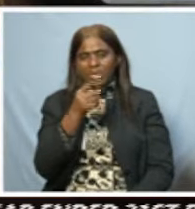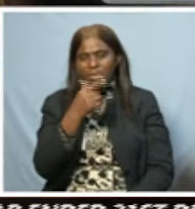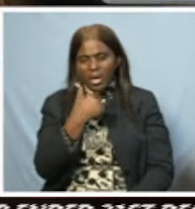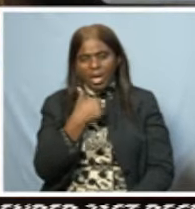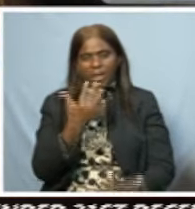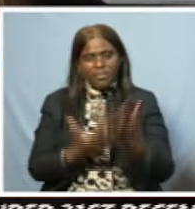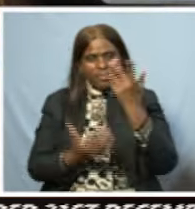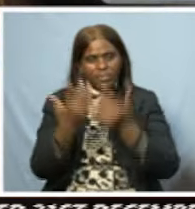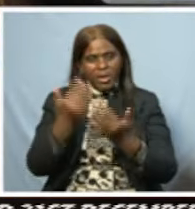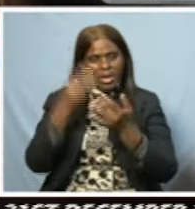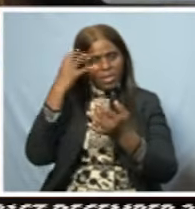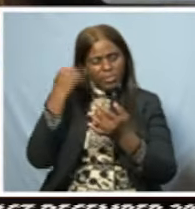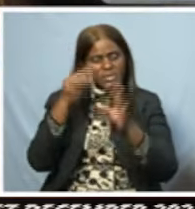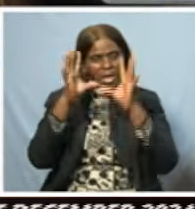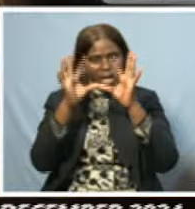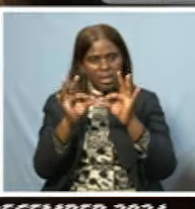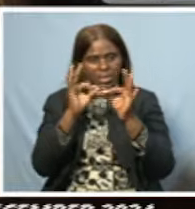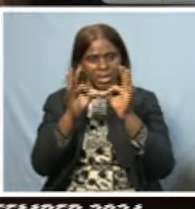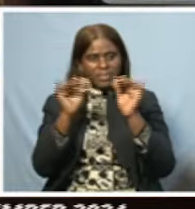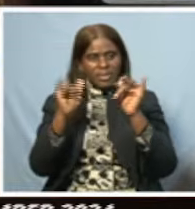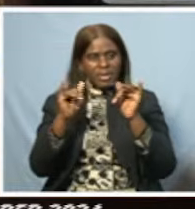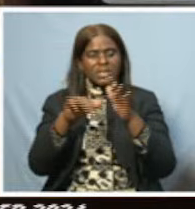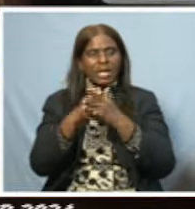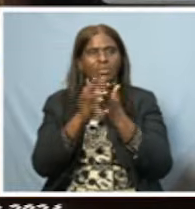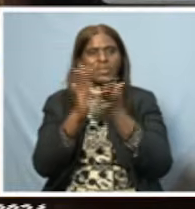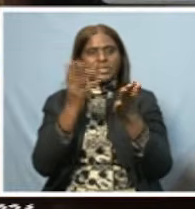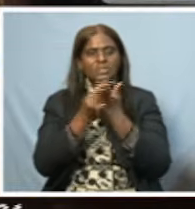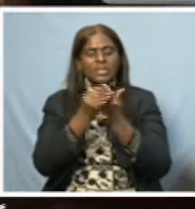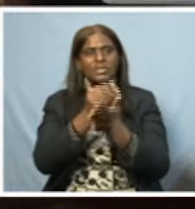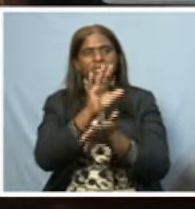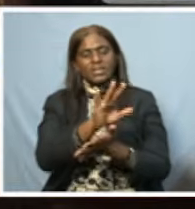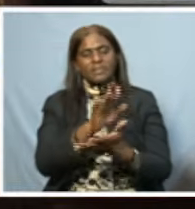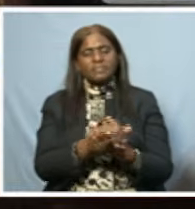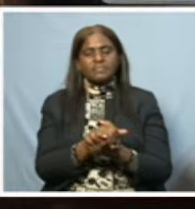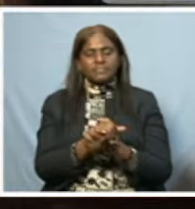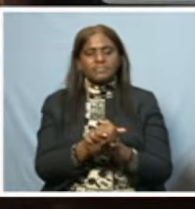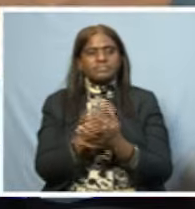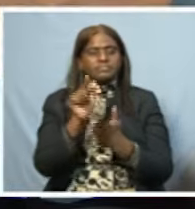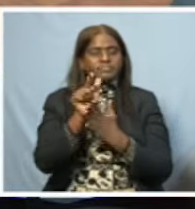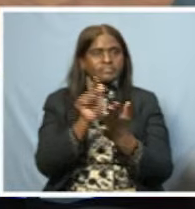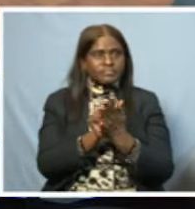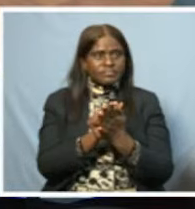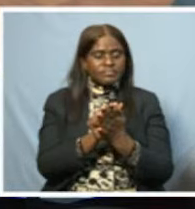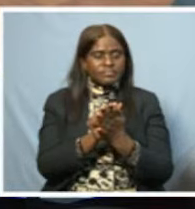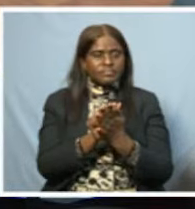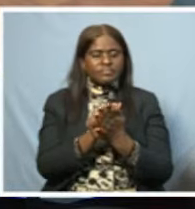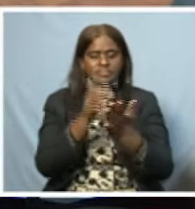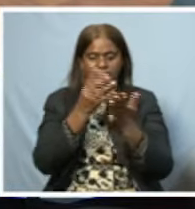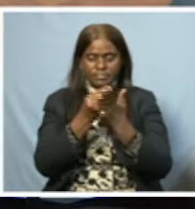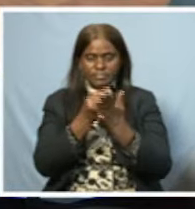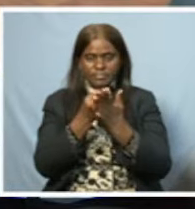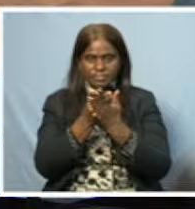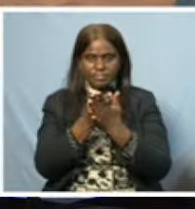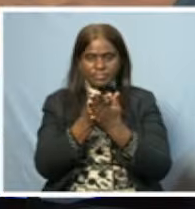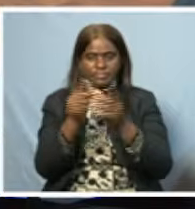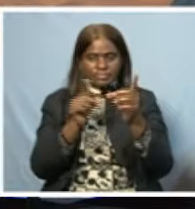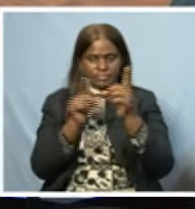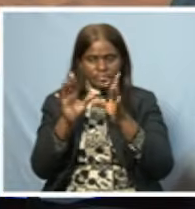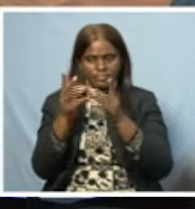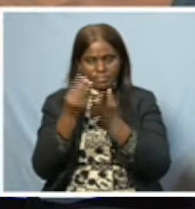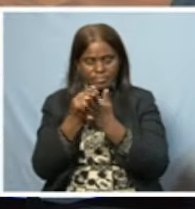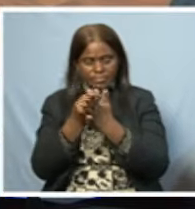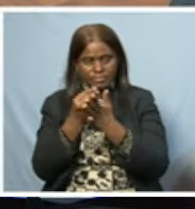account? And if yes, how much money is there? By law, a finance director